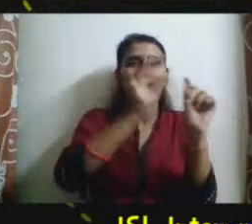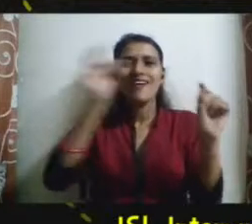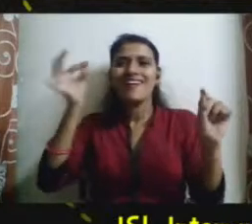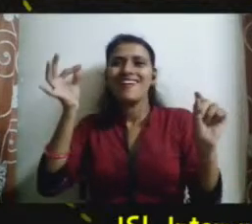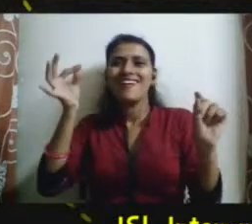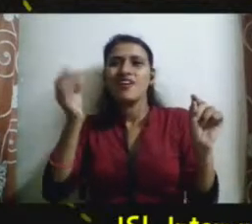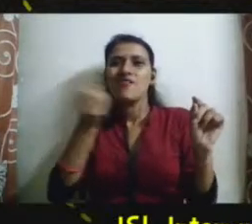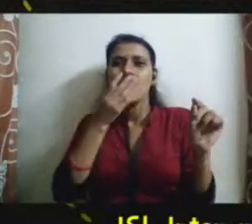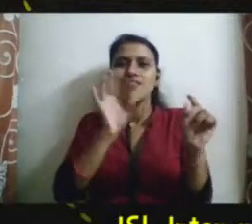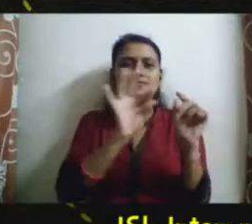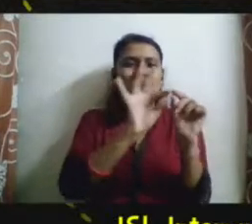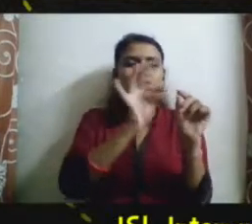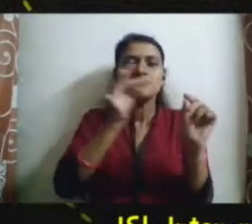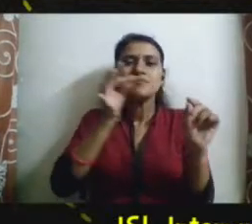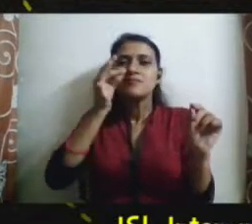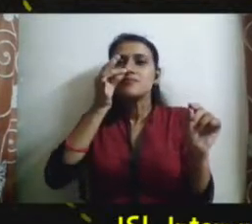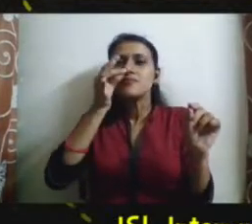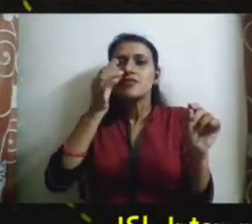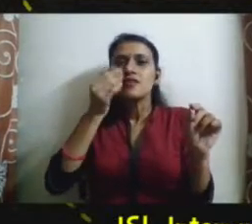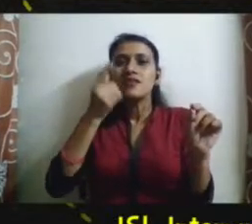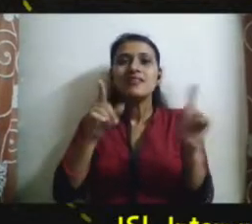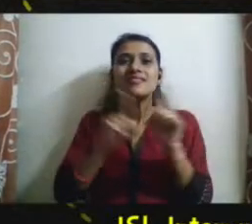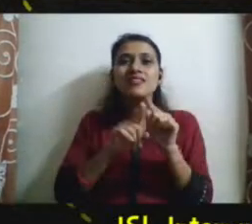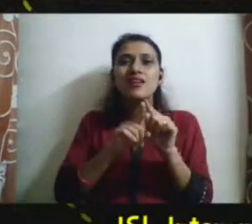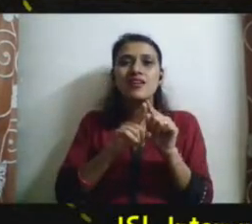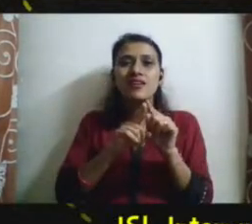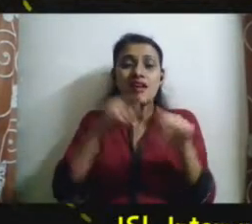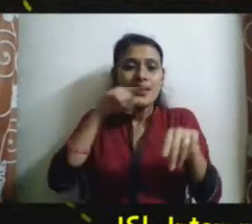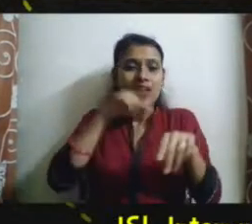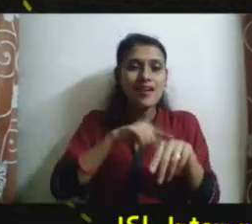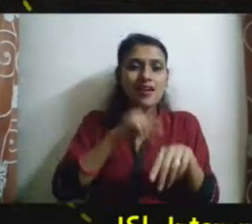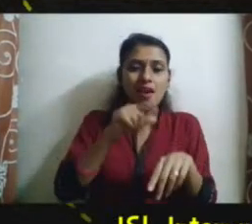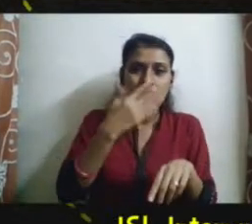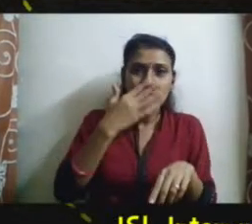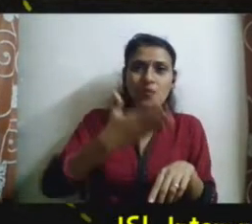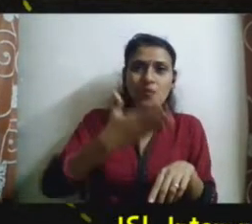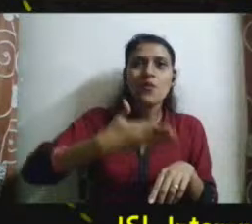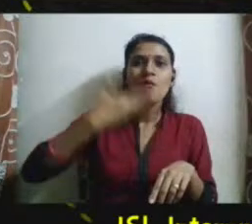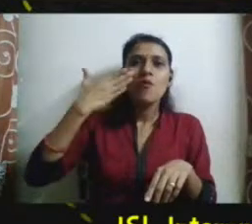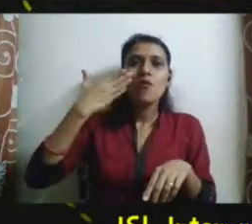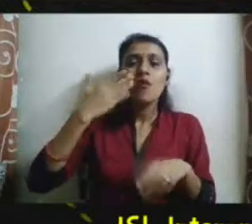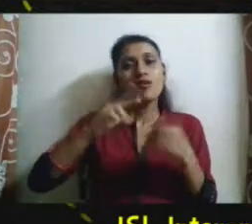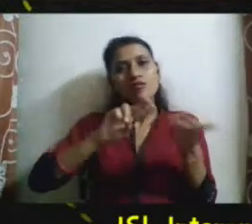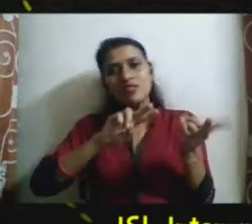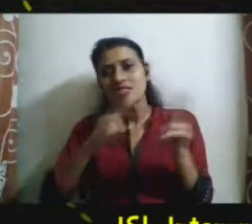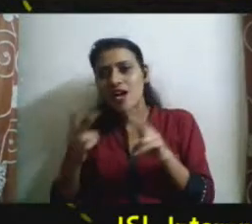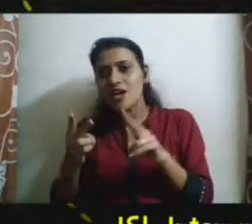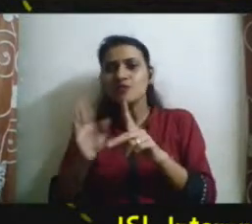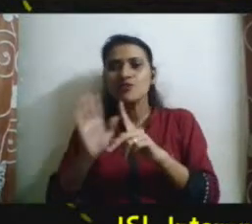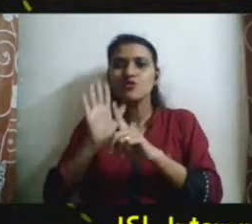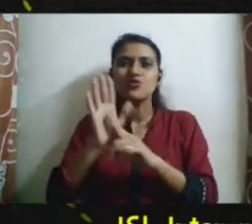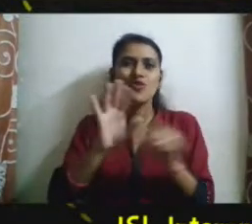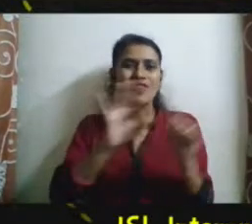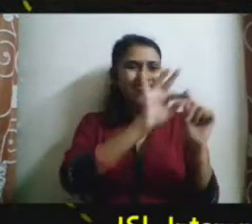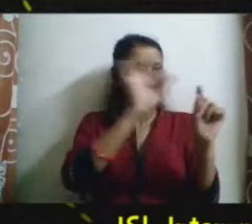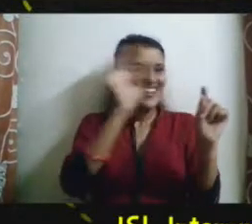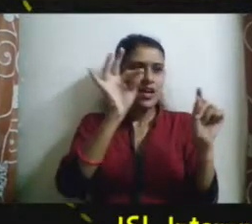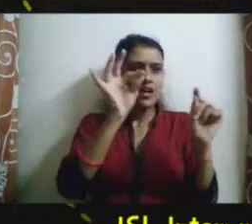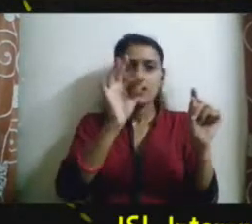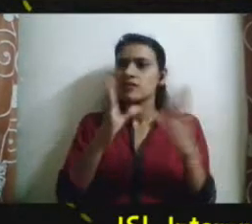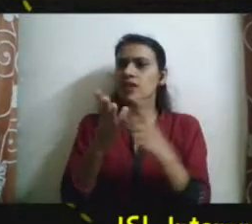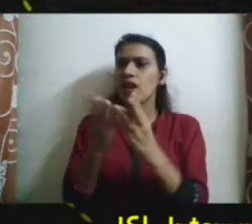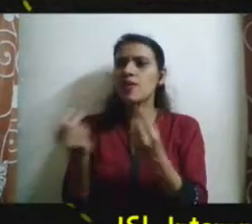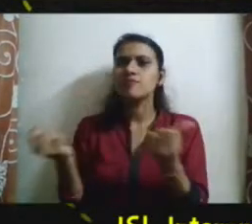experiencing the fragrance of that flower in that moment, which is also transient and which goes away. And then translating